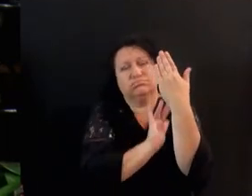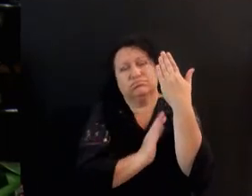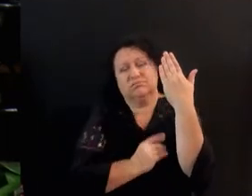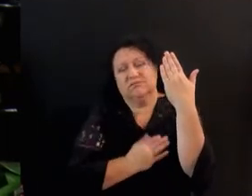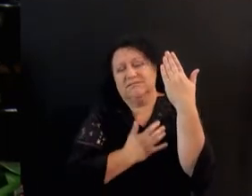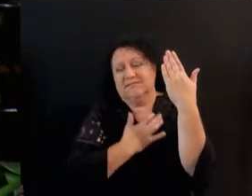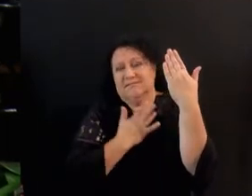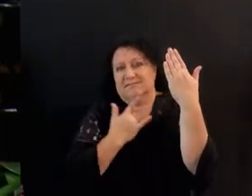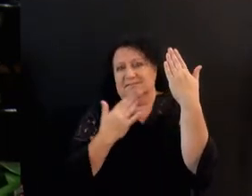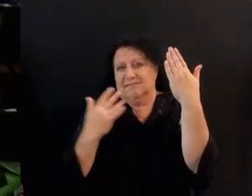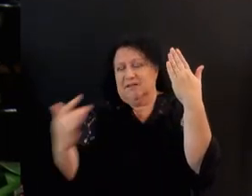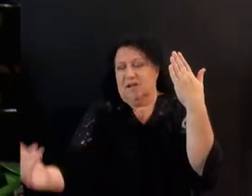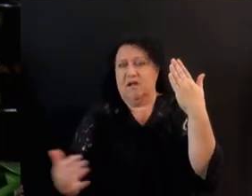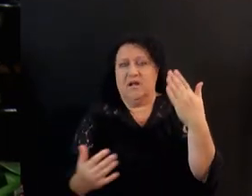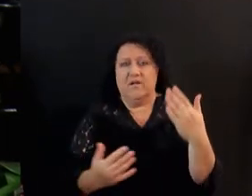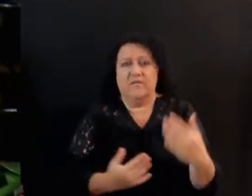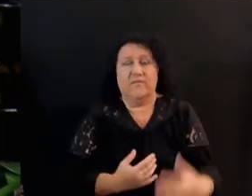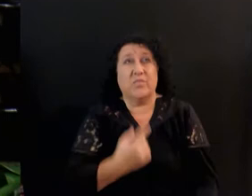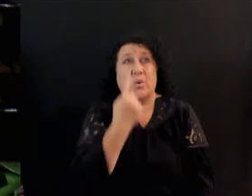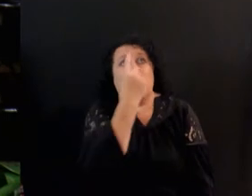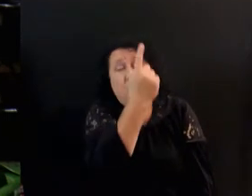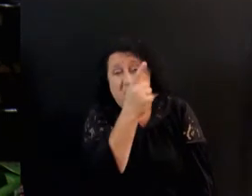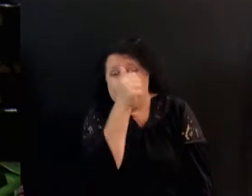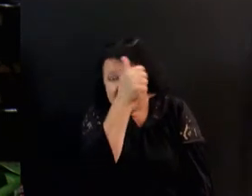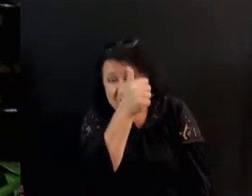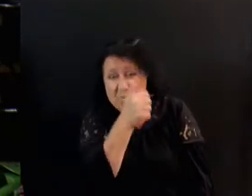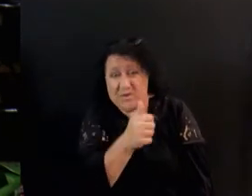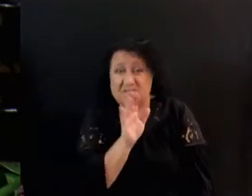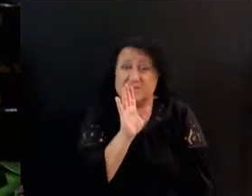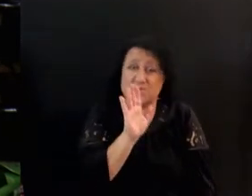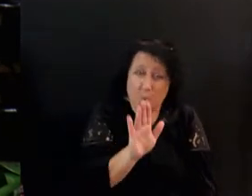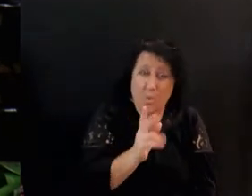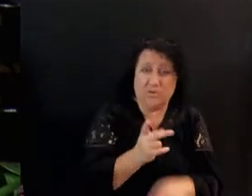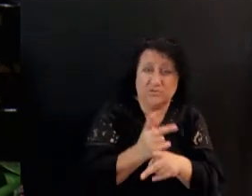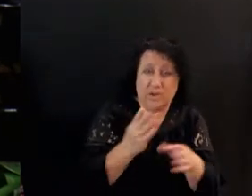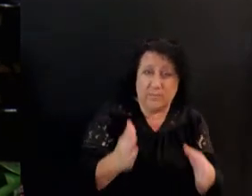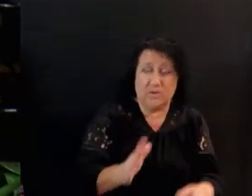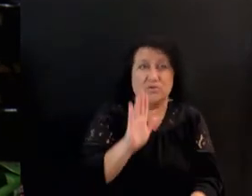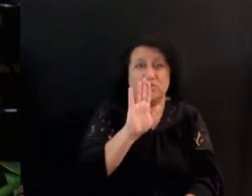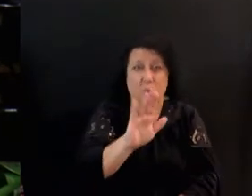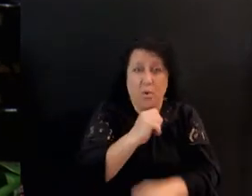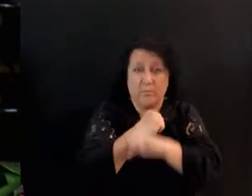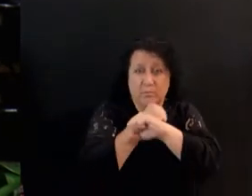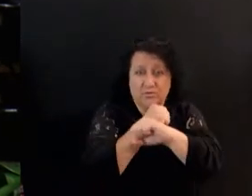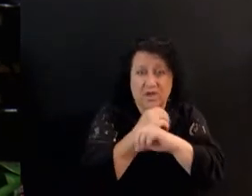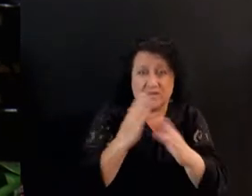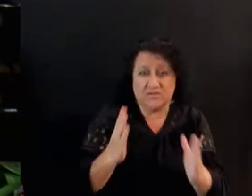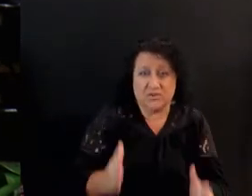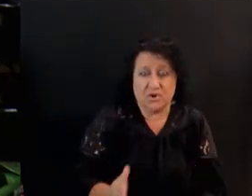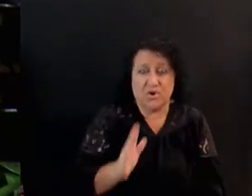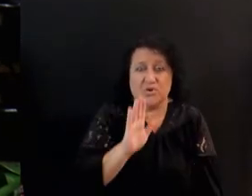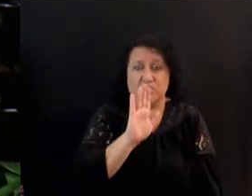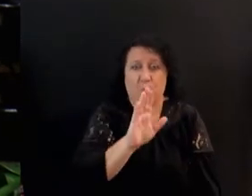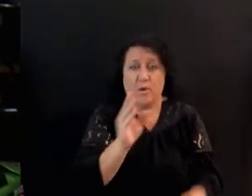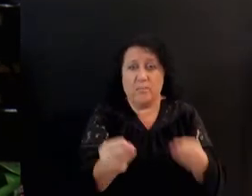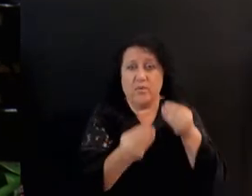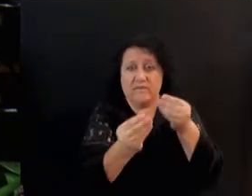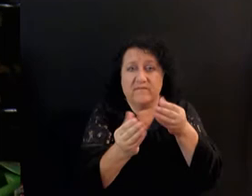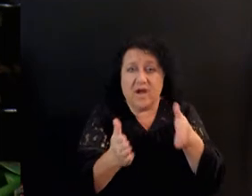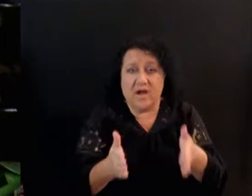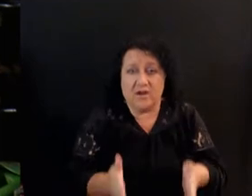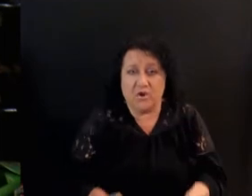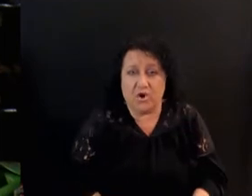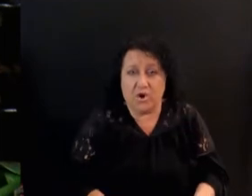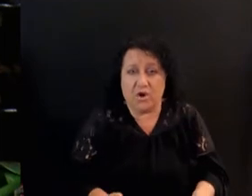who is your shepherd, your protector, your provider. What do shepherds do?